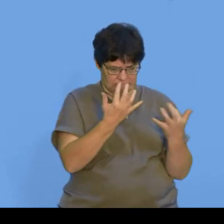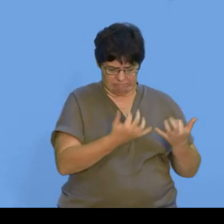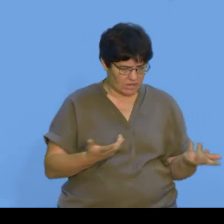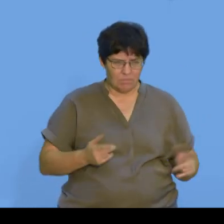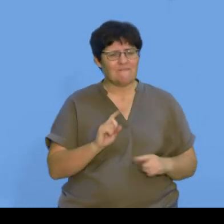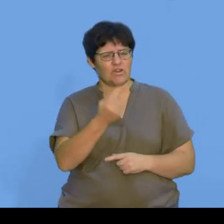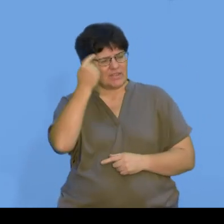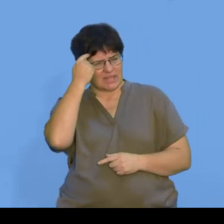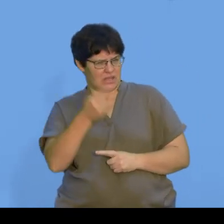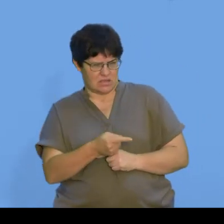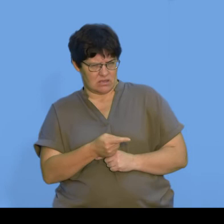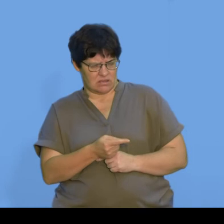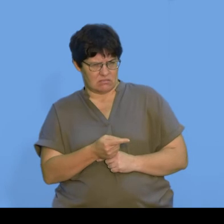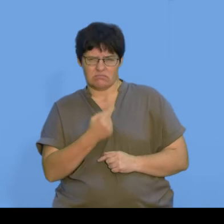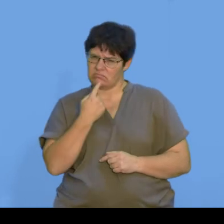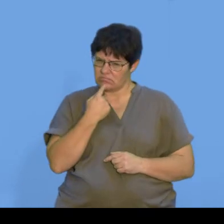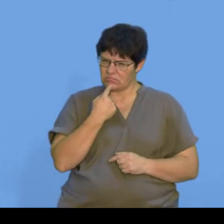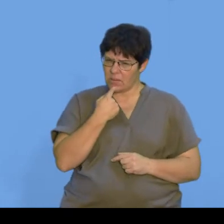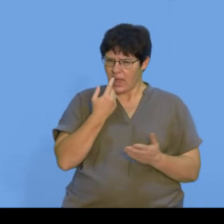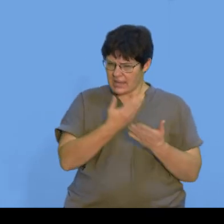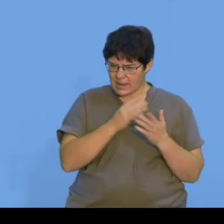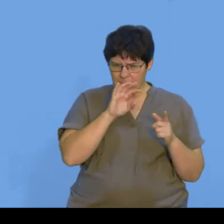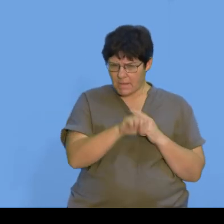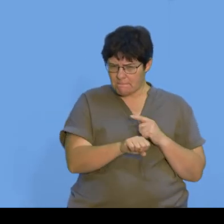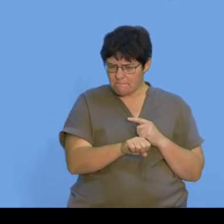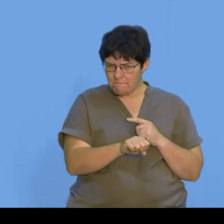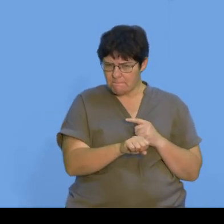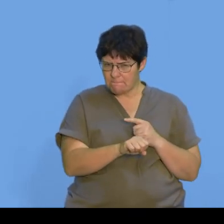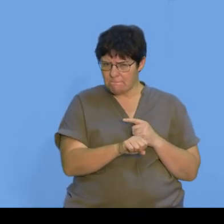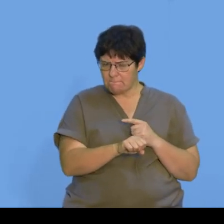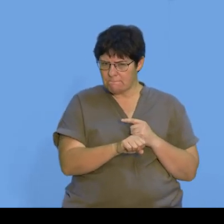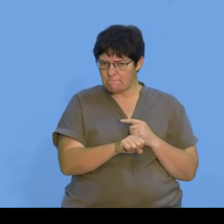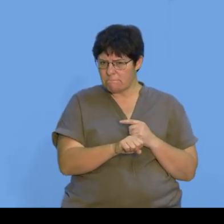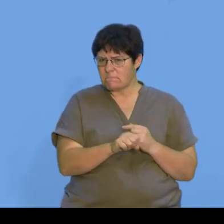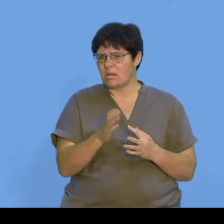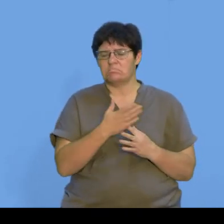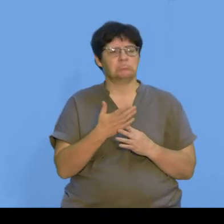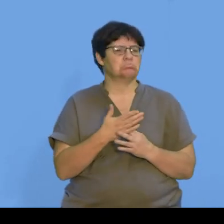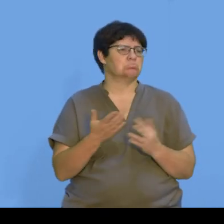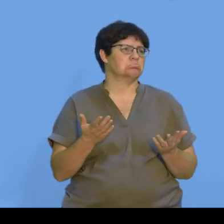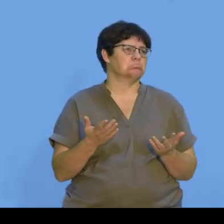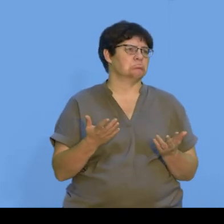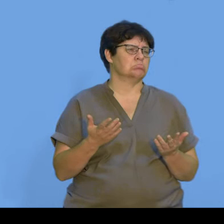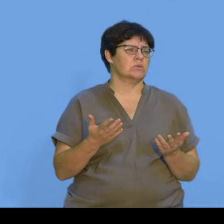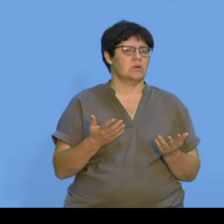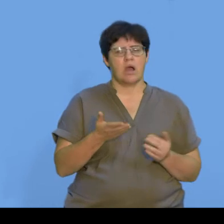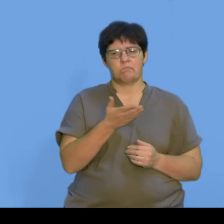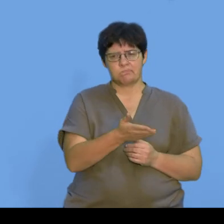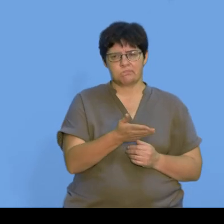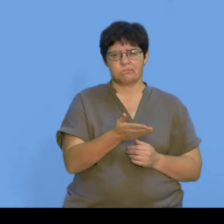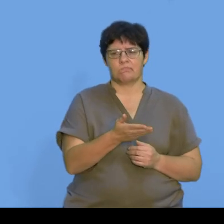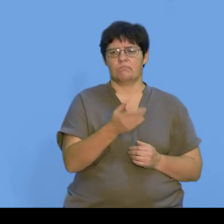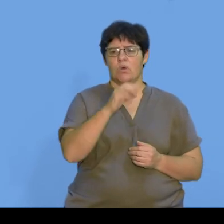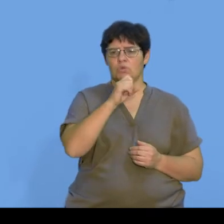about this way. Are we able to guess the chemical formula that could be between, because it contains